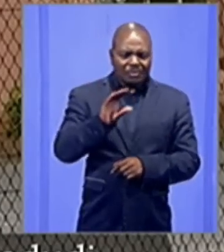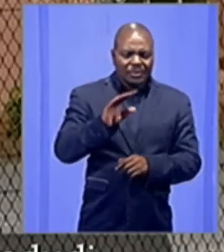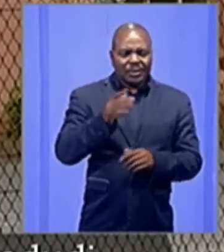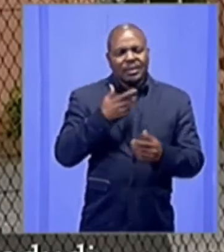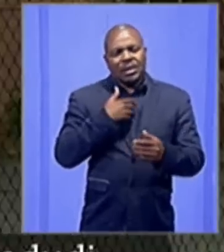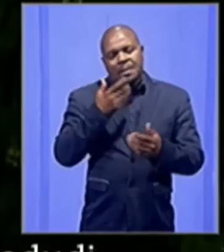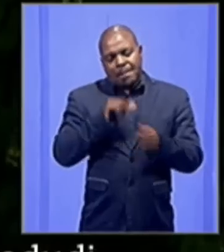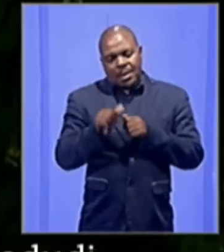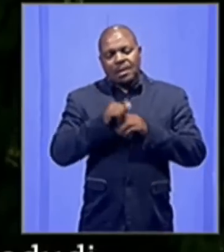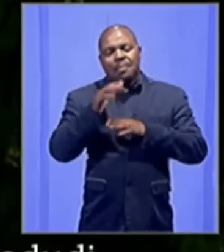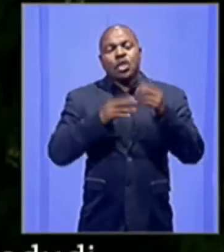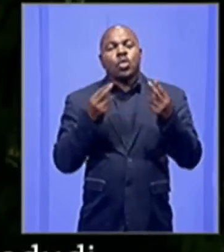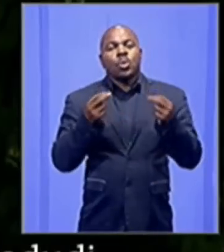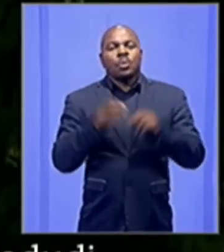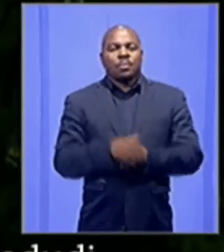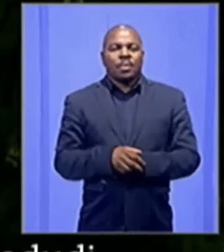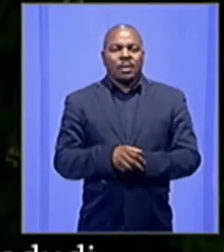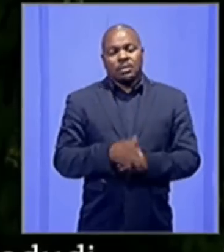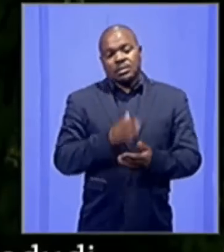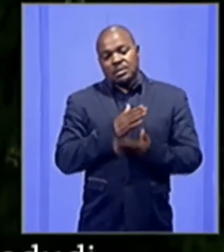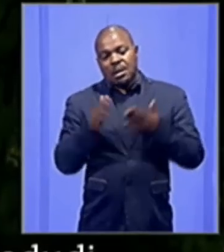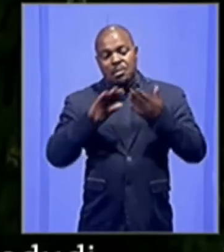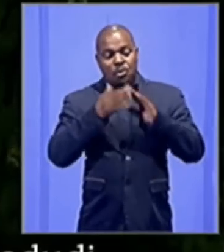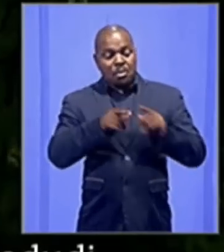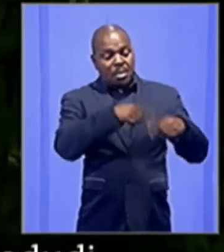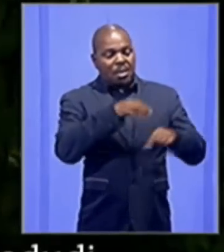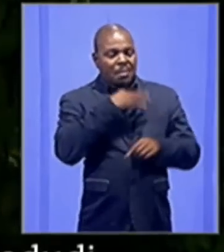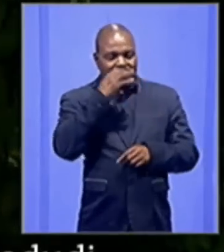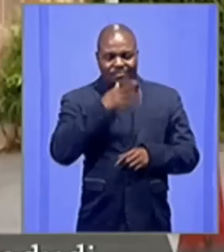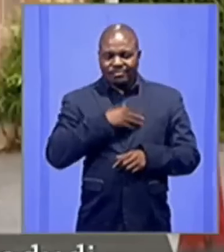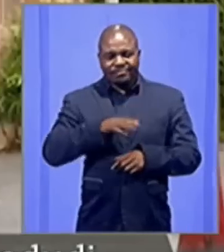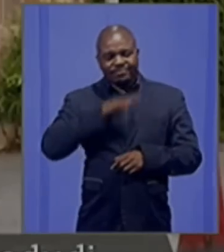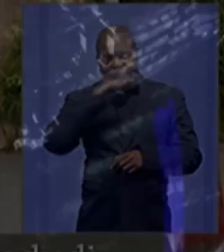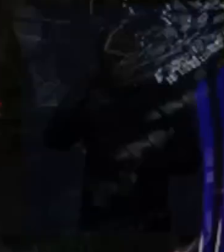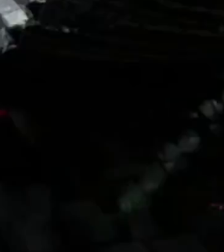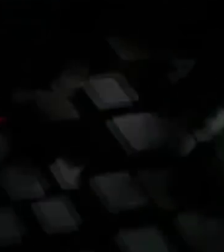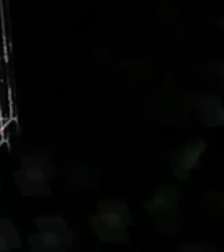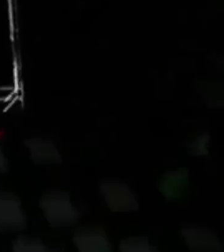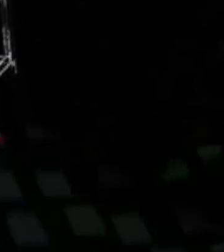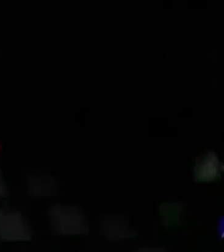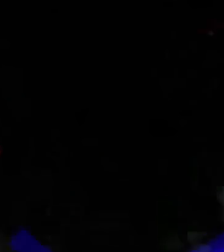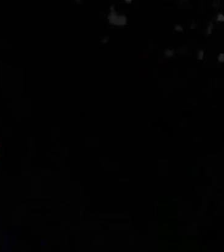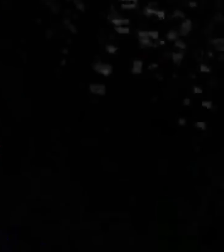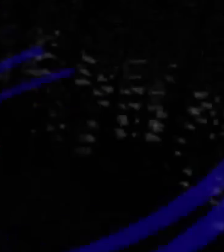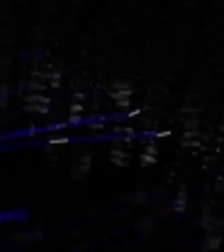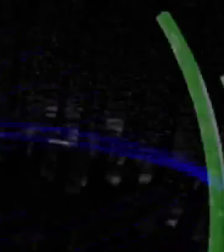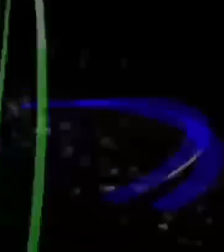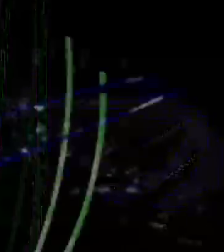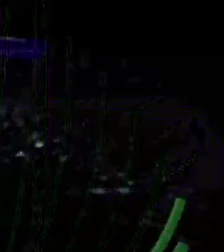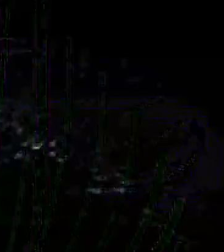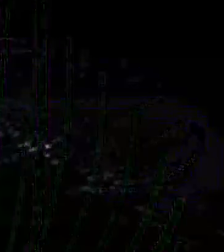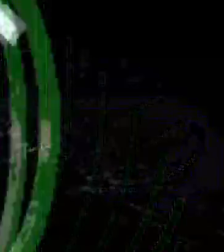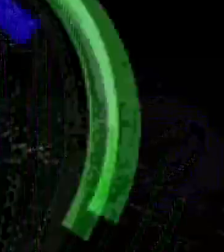seteiše seo. Ka go le lengwe badudi bona ba re ba lapišitšwe ke leswiswi.